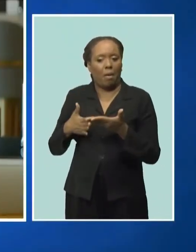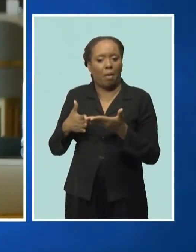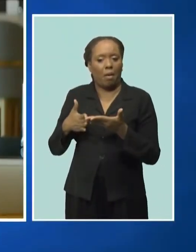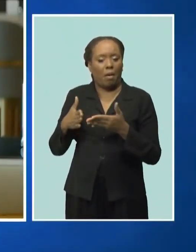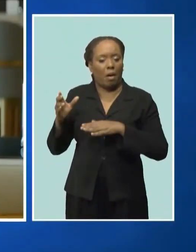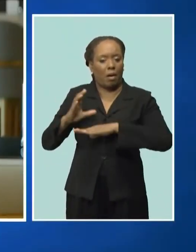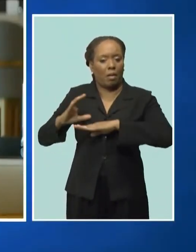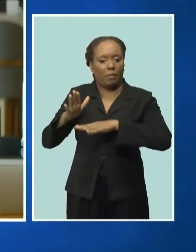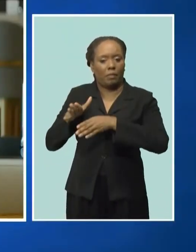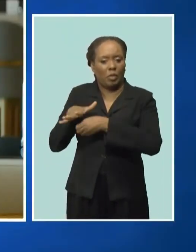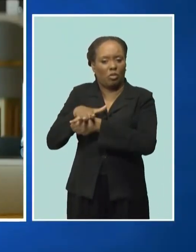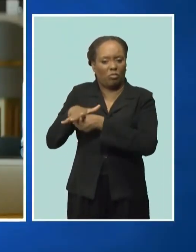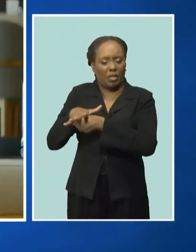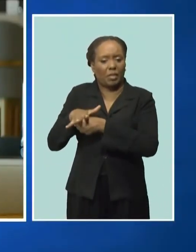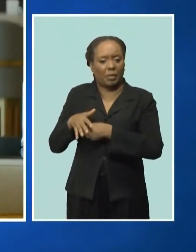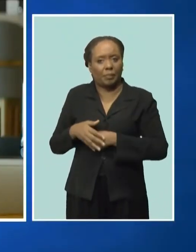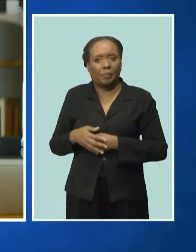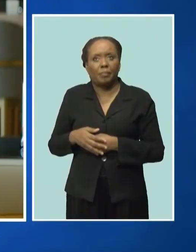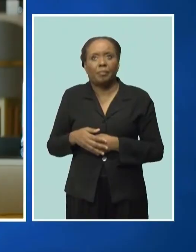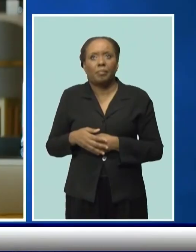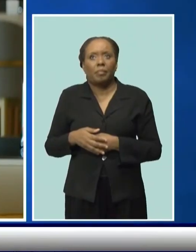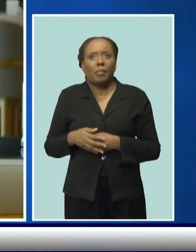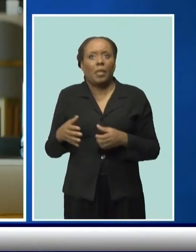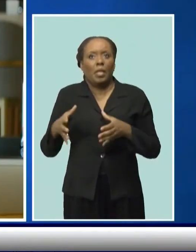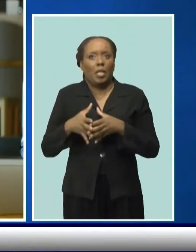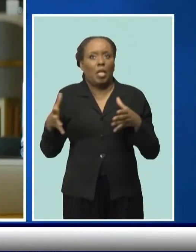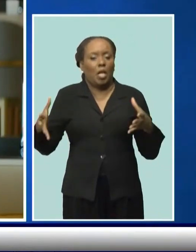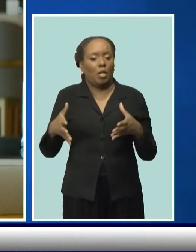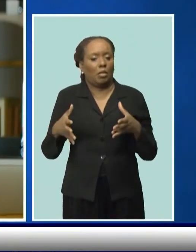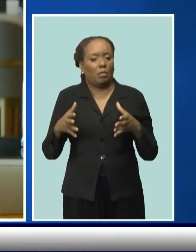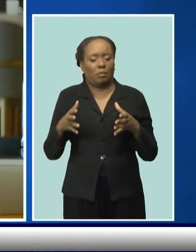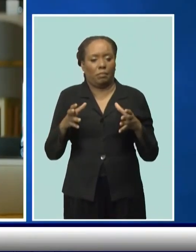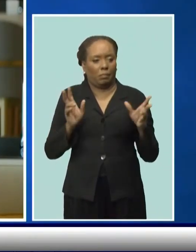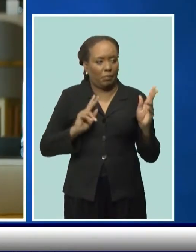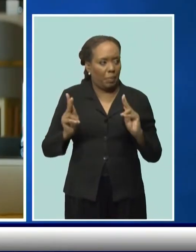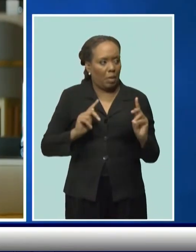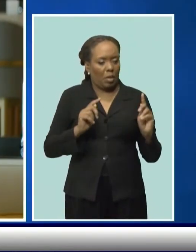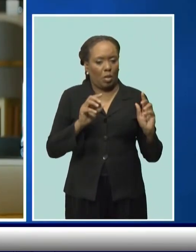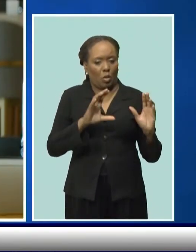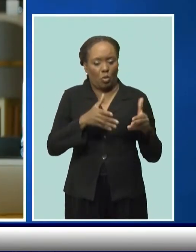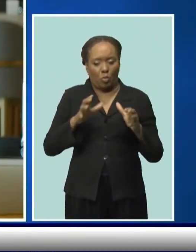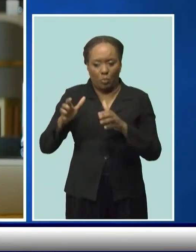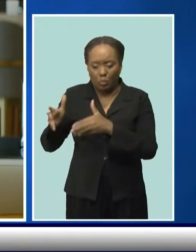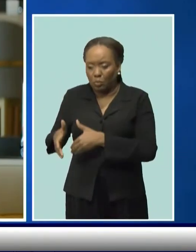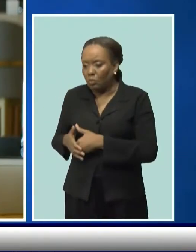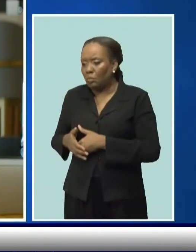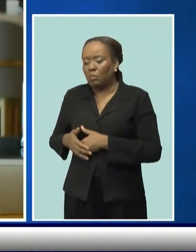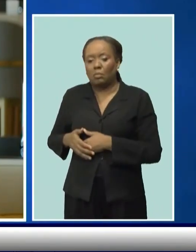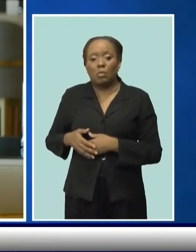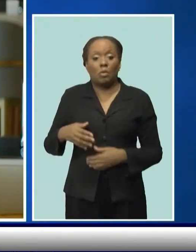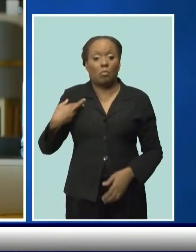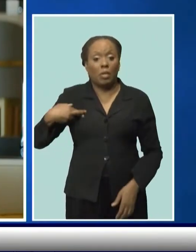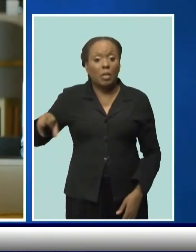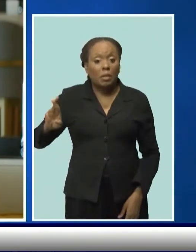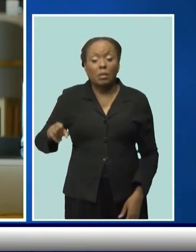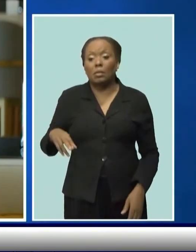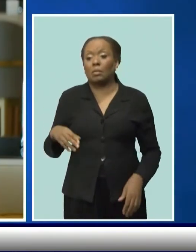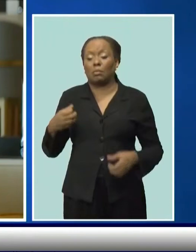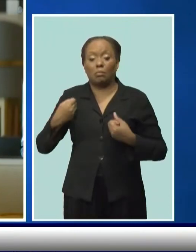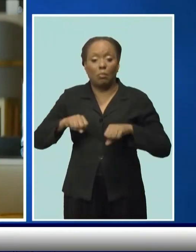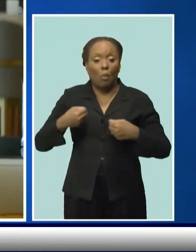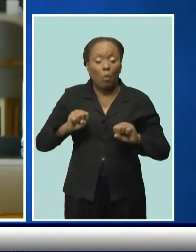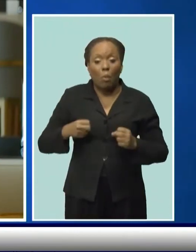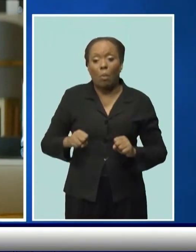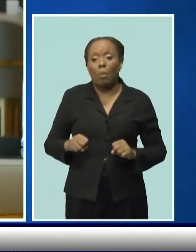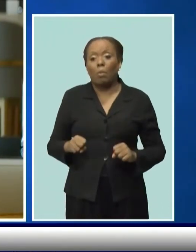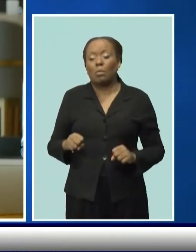many different types of groups spanning across all types of tourism sectors, from religious tourism to sports tourism, and now we're